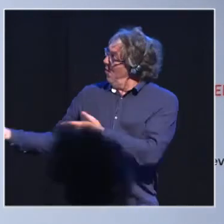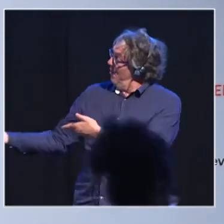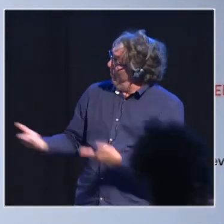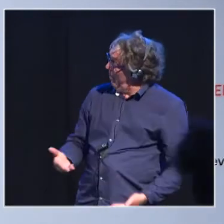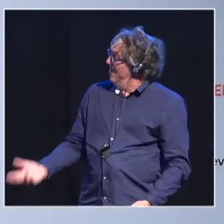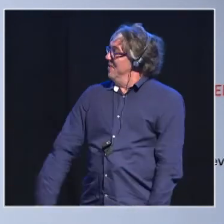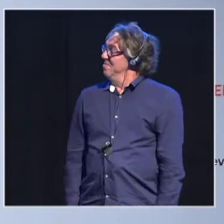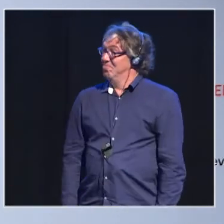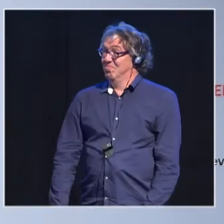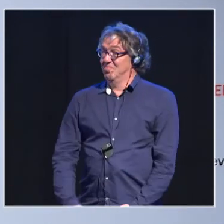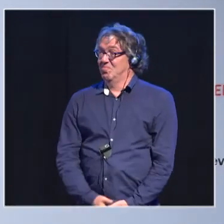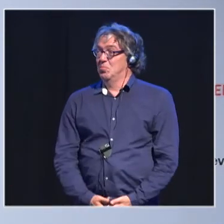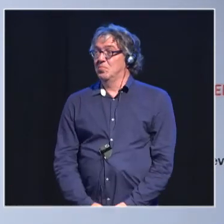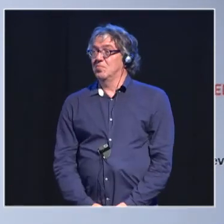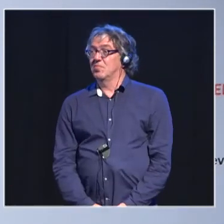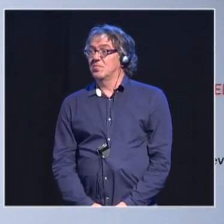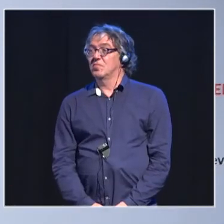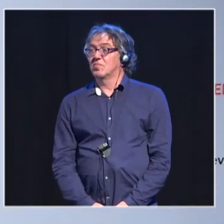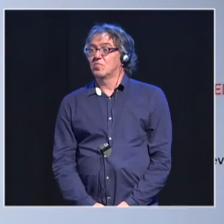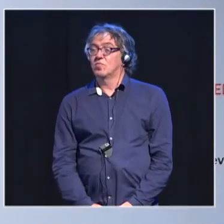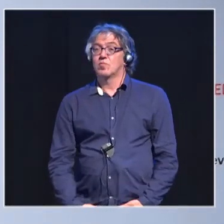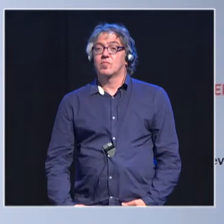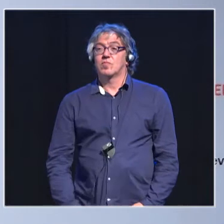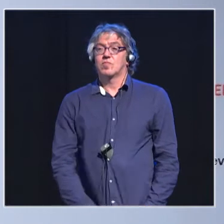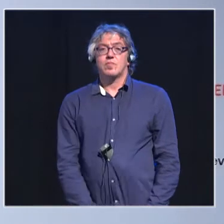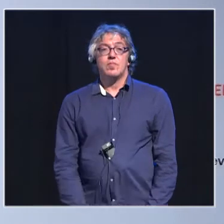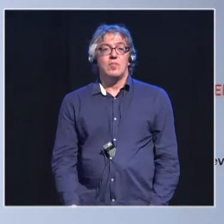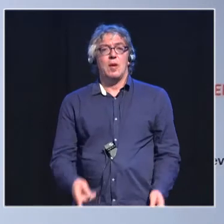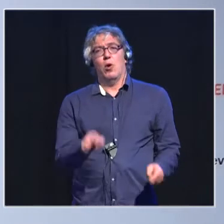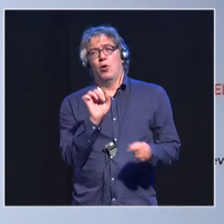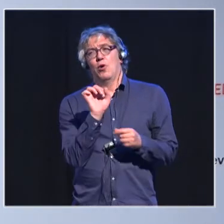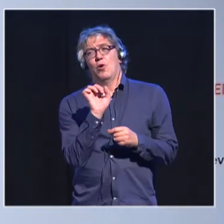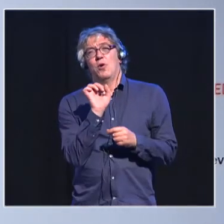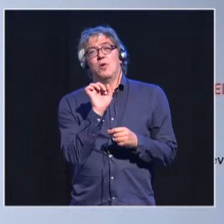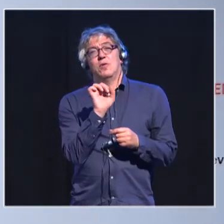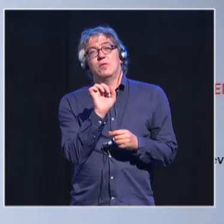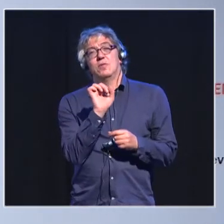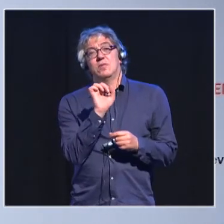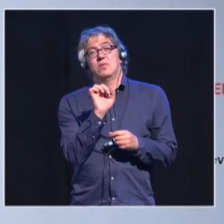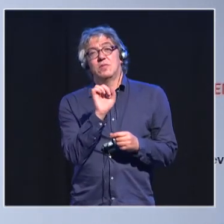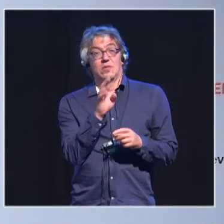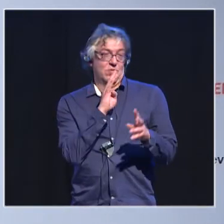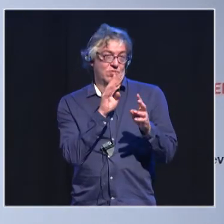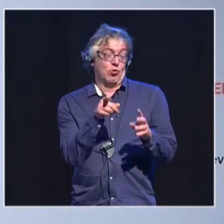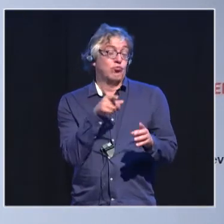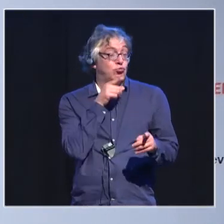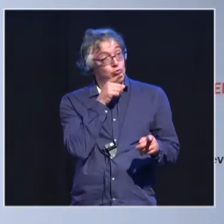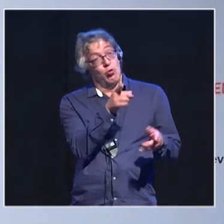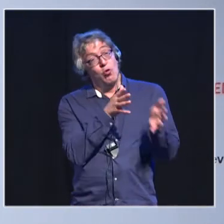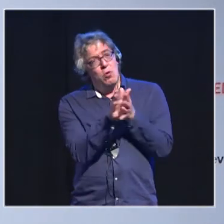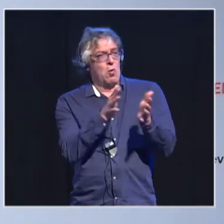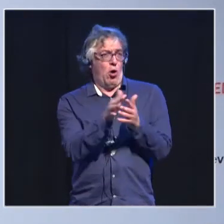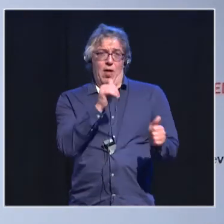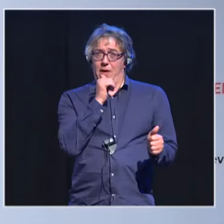pardon. But again, what you're speaking about, you know, the amazing strides that were taken in Estonia,